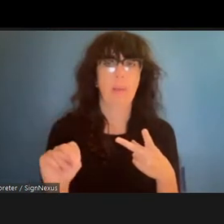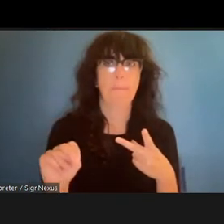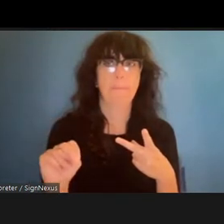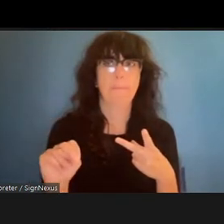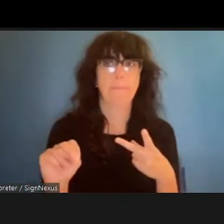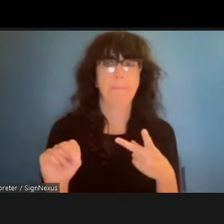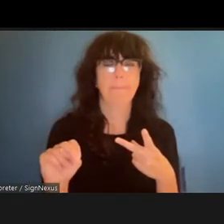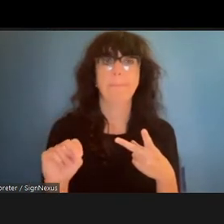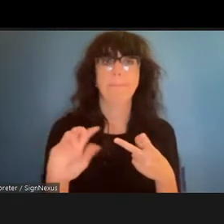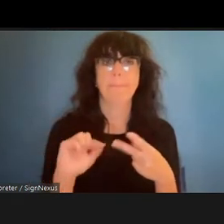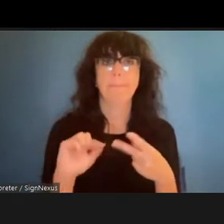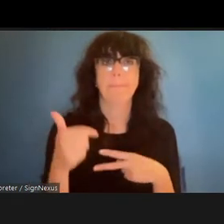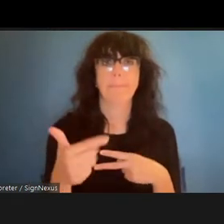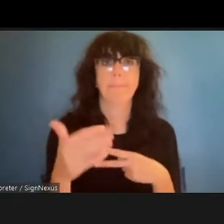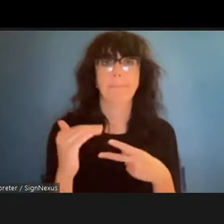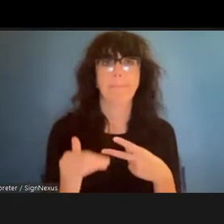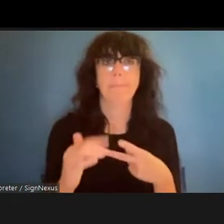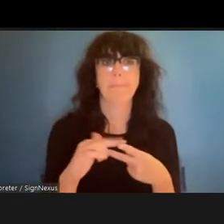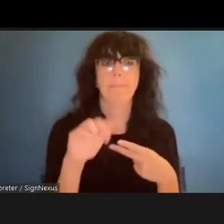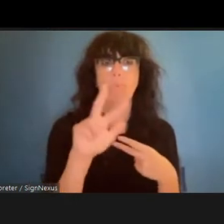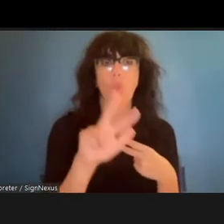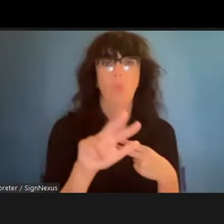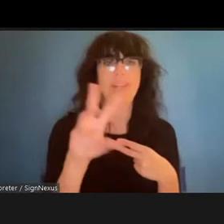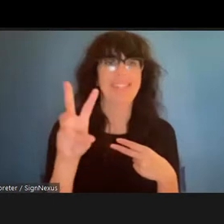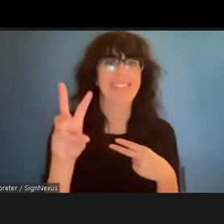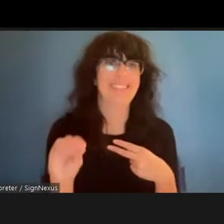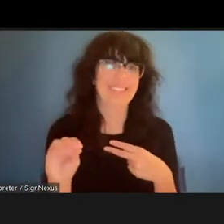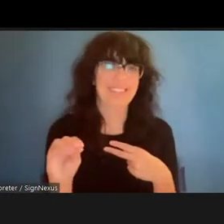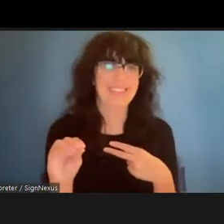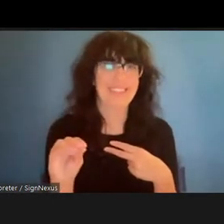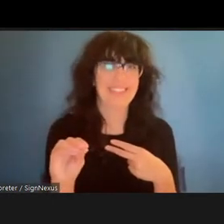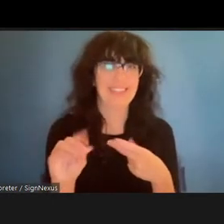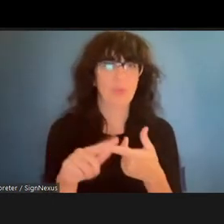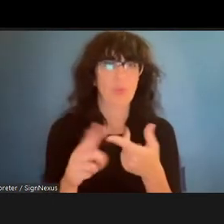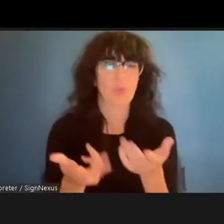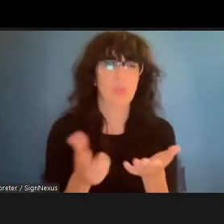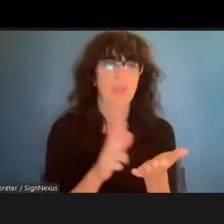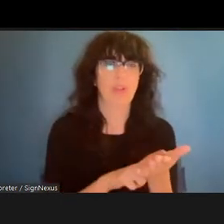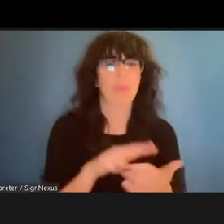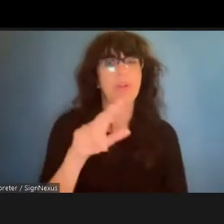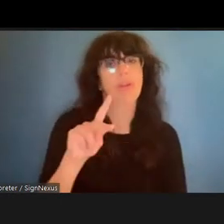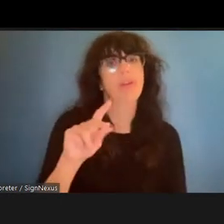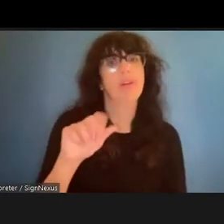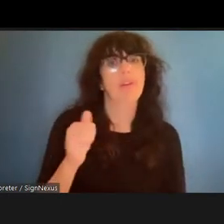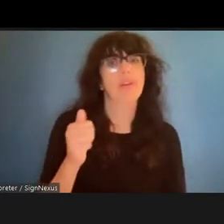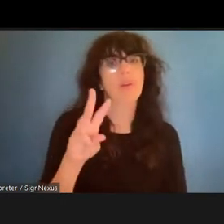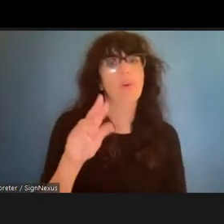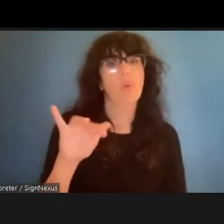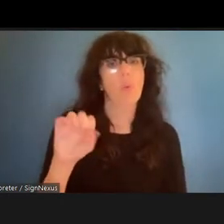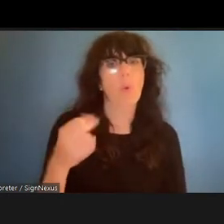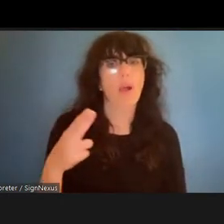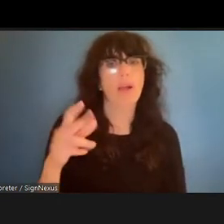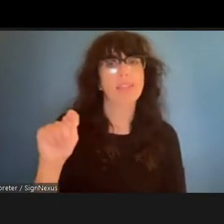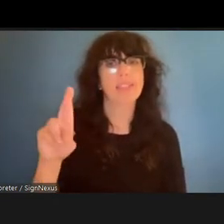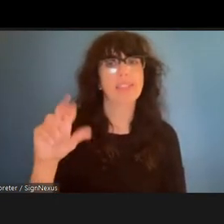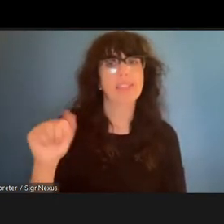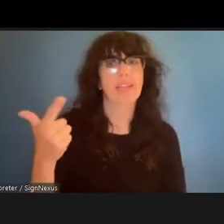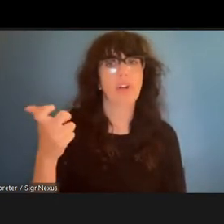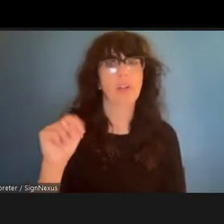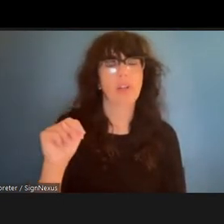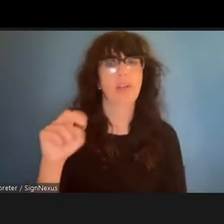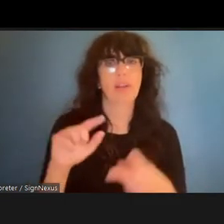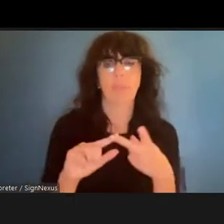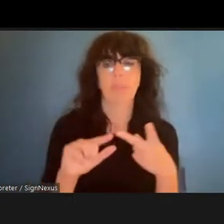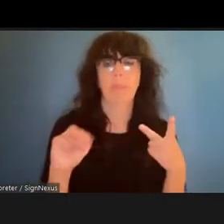the next speaker the 360th to sign up is kawas terrigan followed by megan